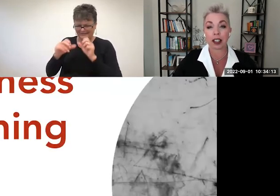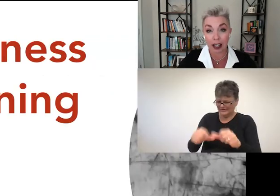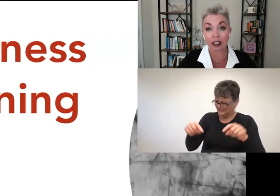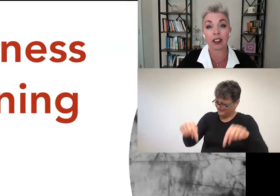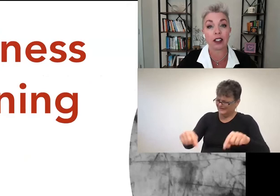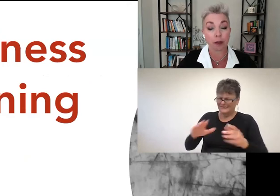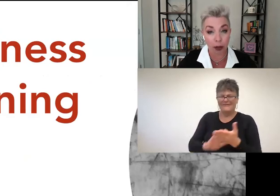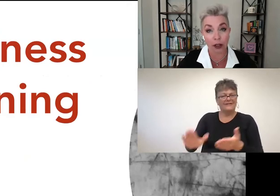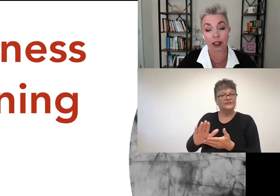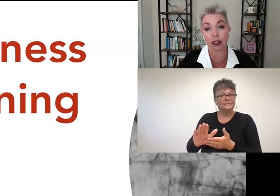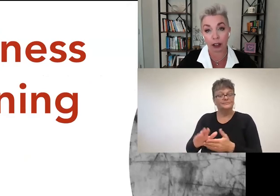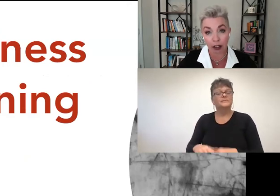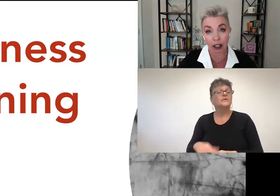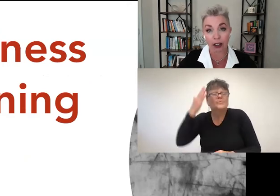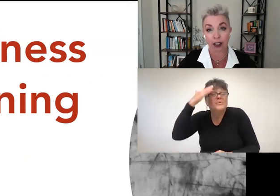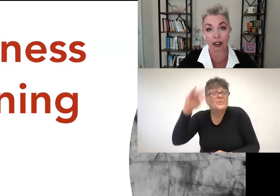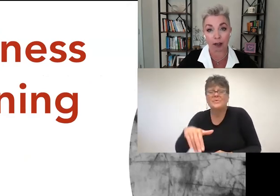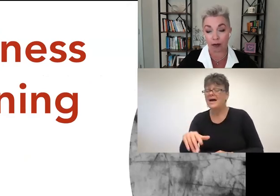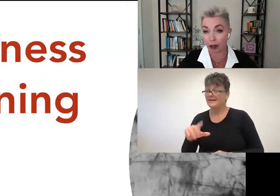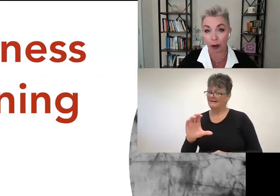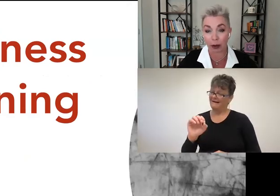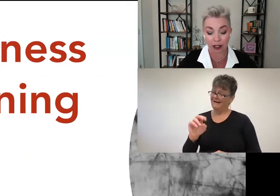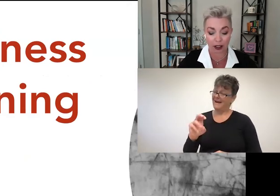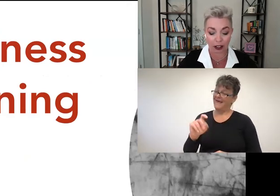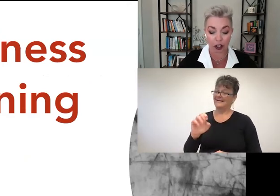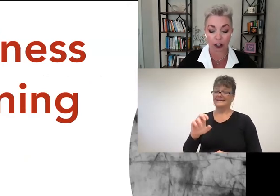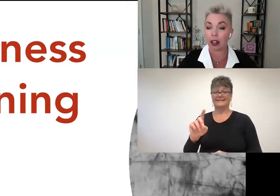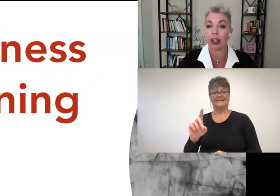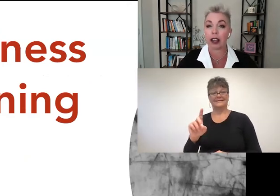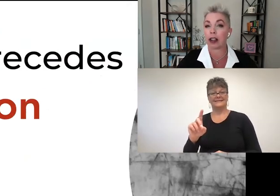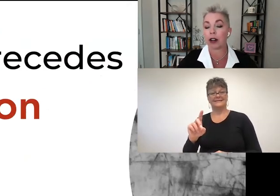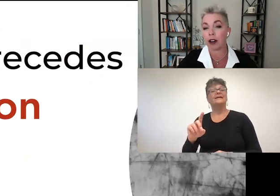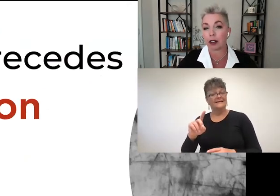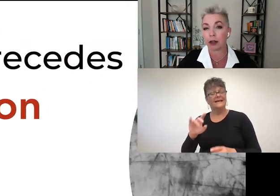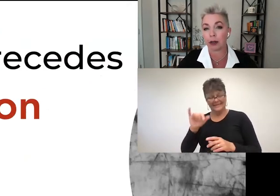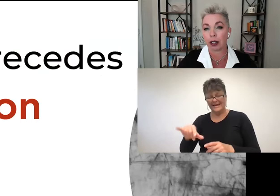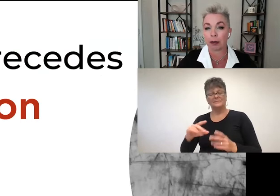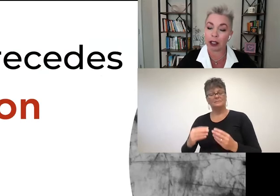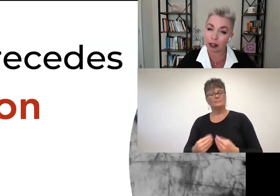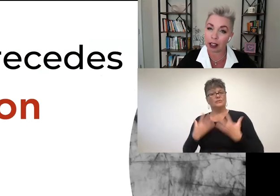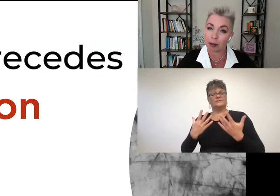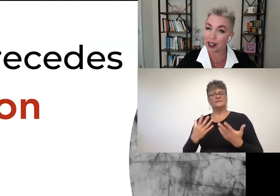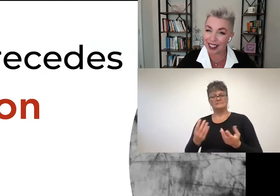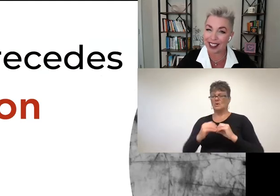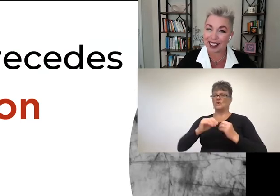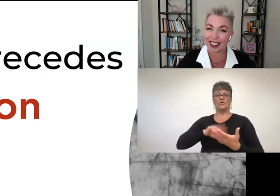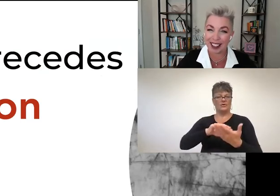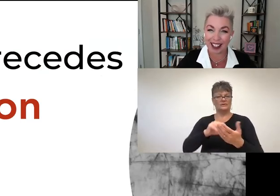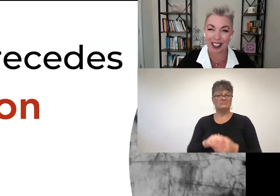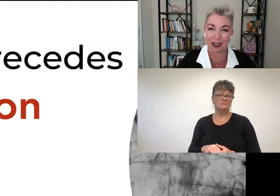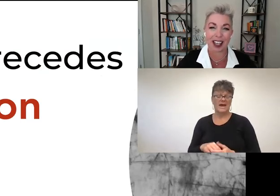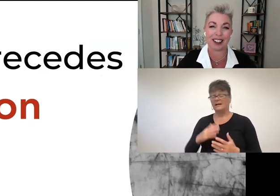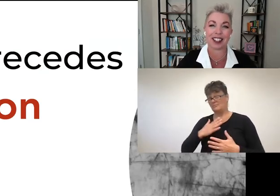know that connectedness boosts learning. This is very robust in the literature. And I would argue that belonging